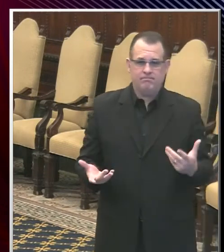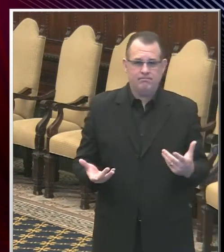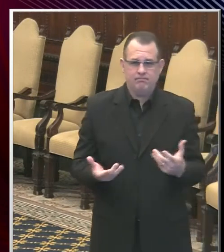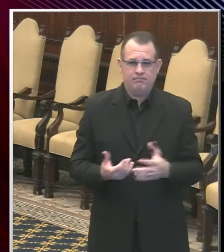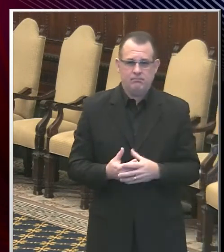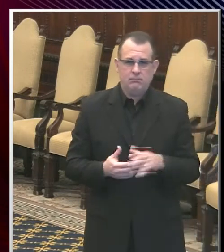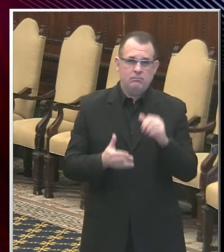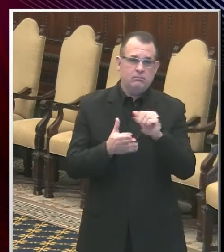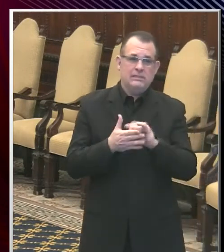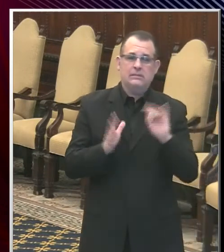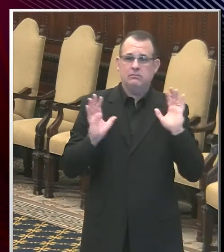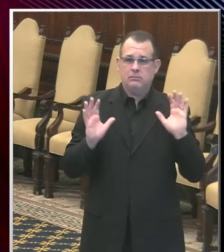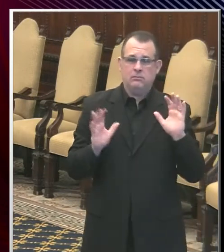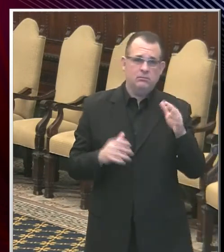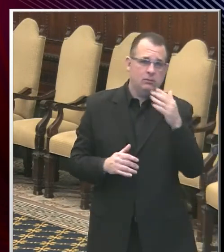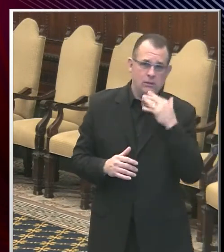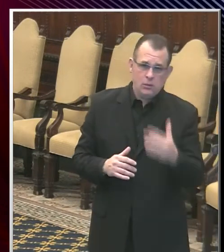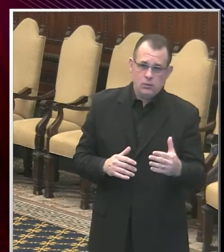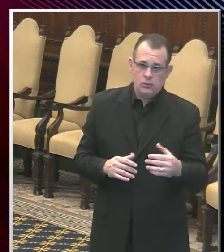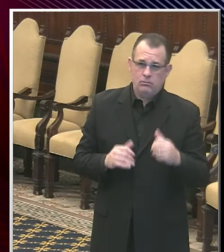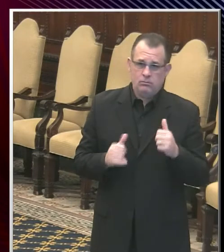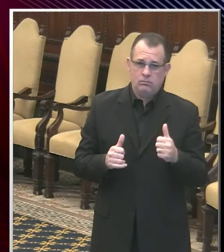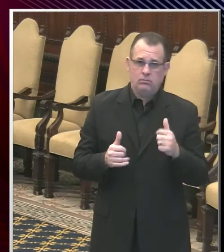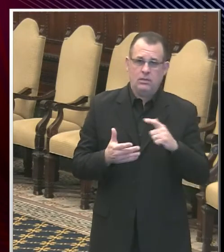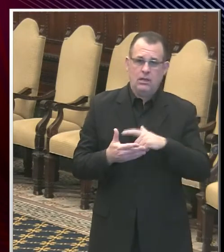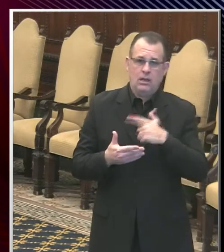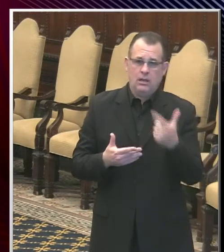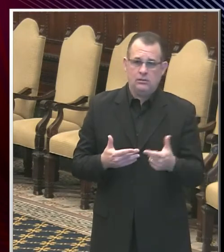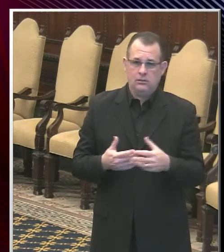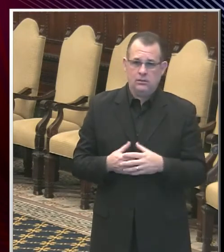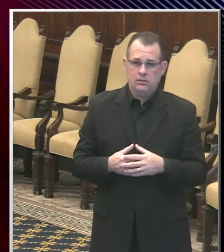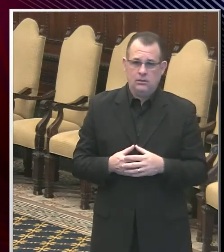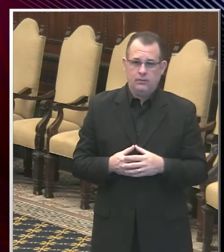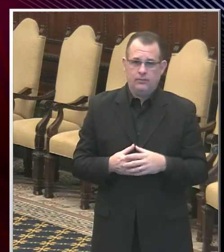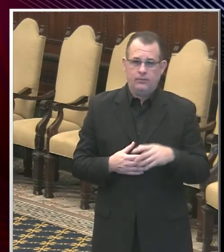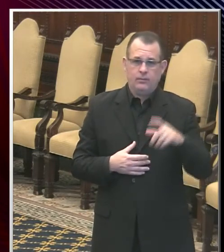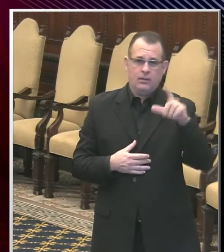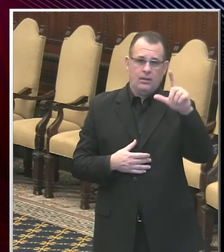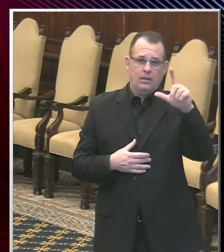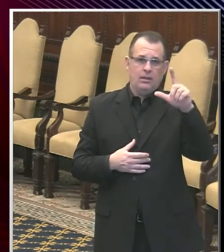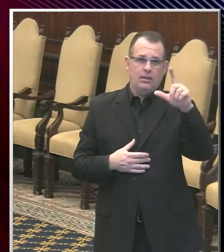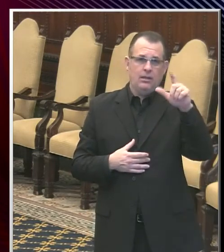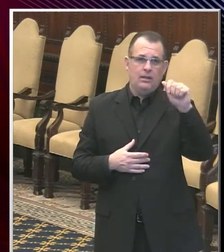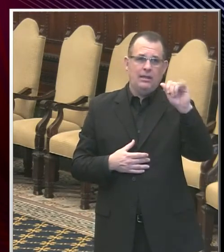it for right now. Thank you. All right. Very good. Next is Layla Jones of Billy Penn.